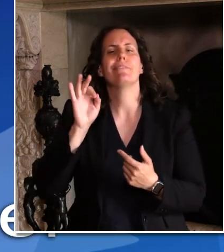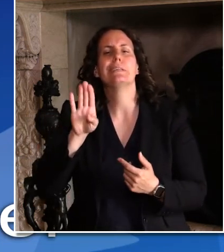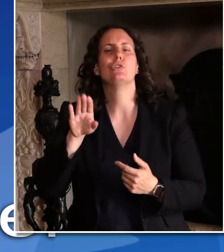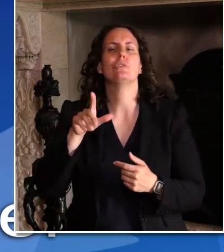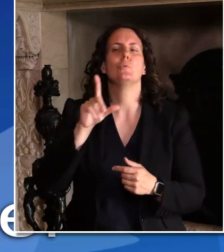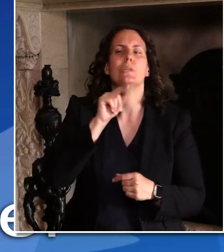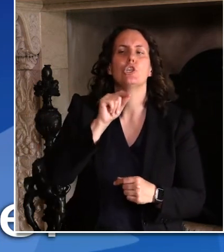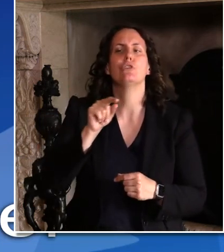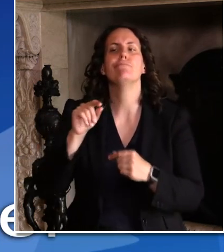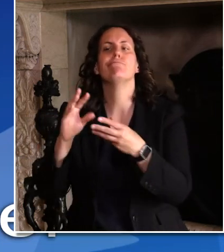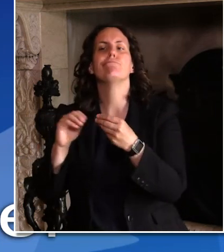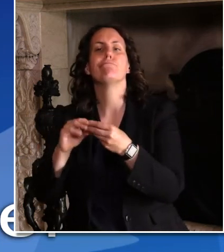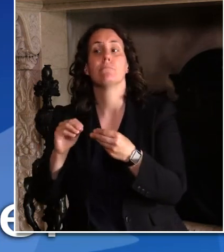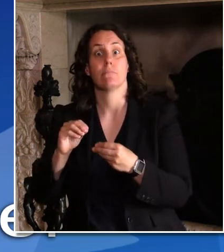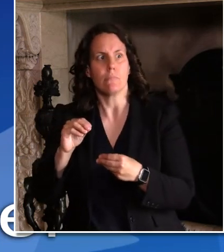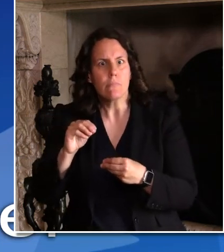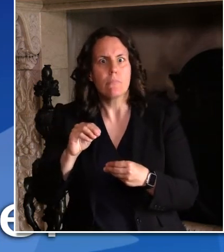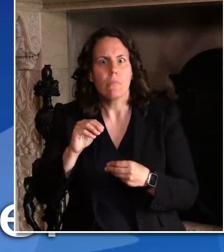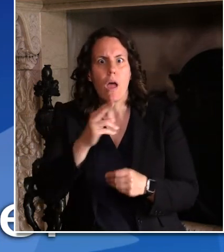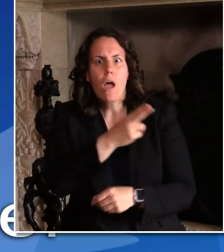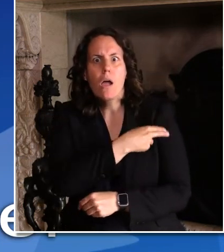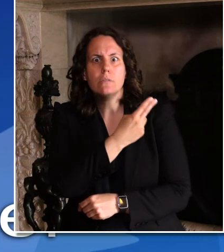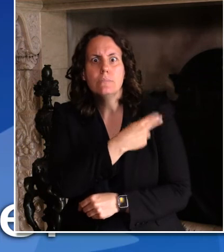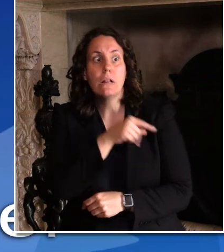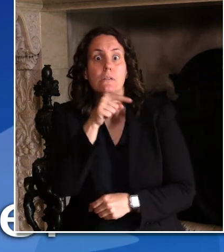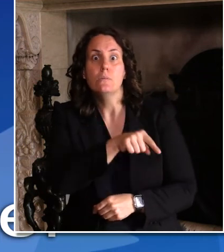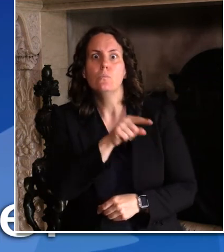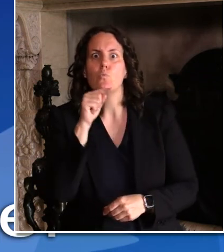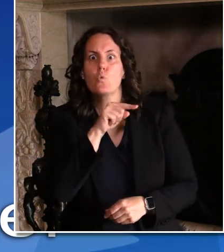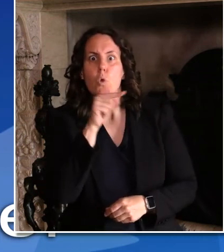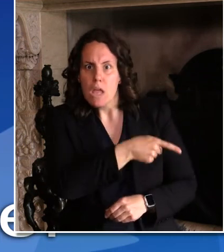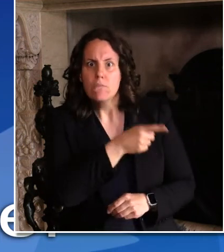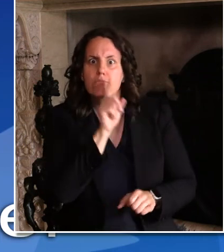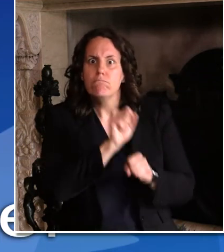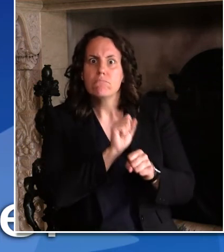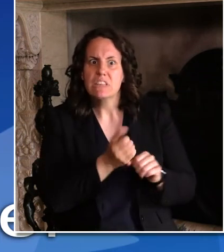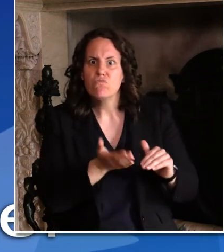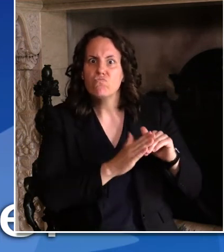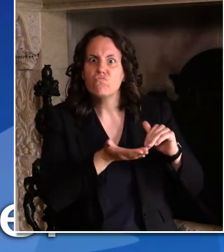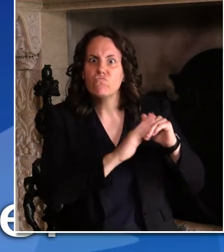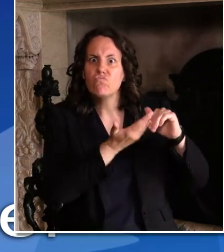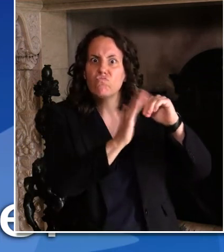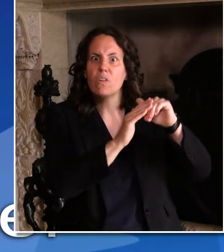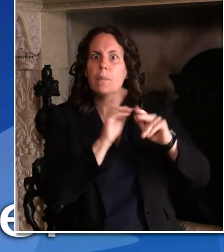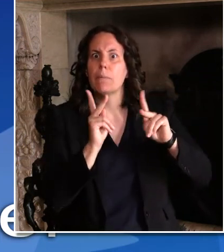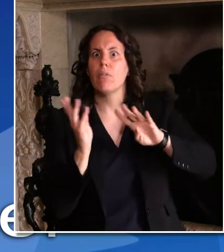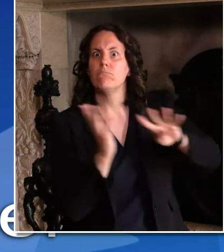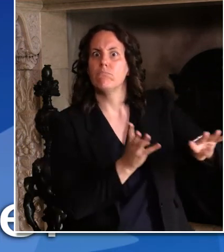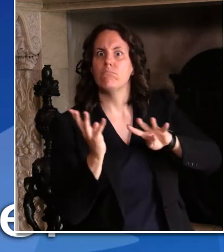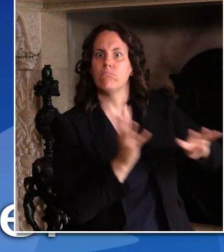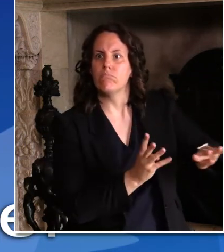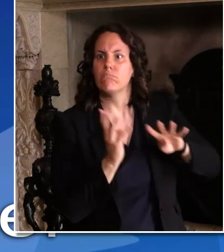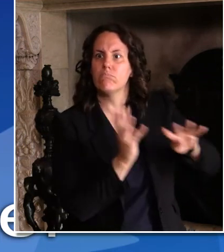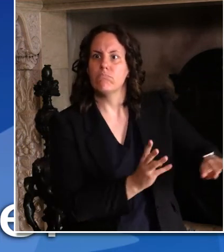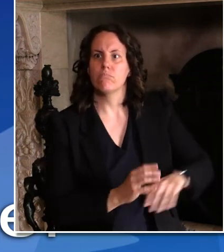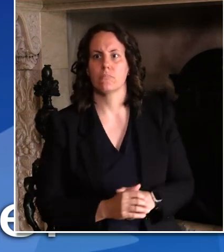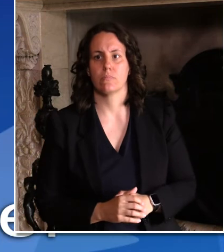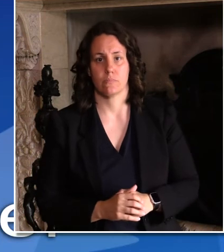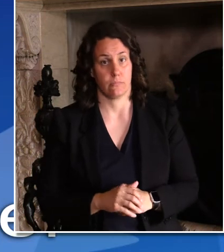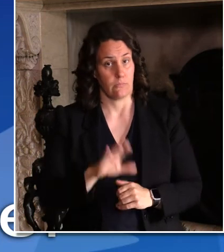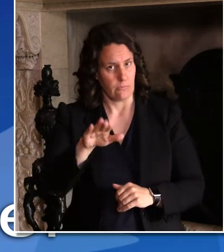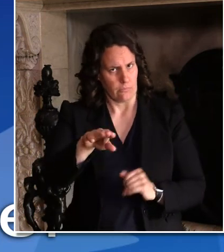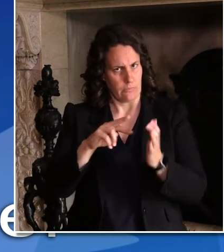patients. Just wondering, we also know that, we have increased testing. So just wondering if you can talk a little bit about the spike in